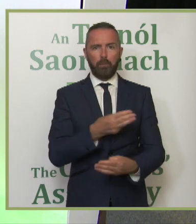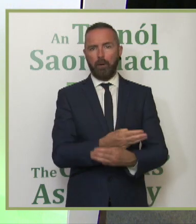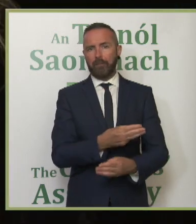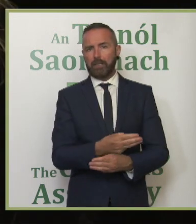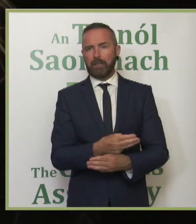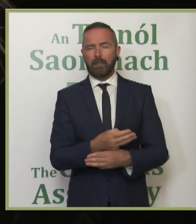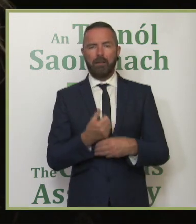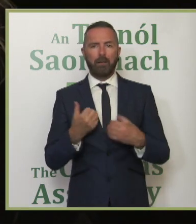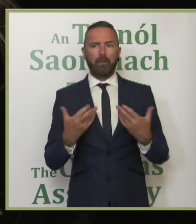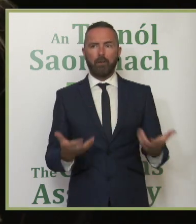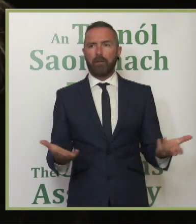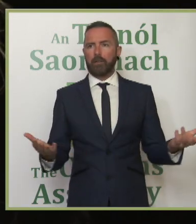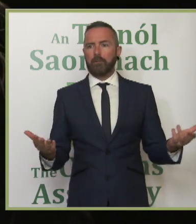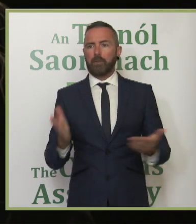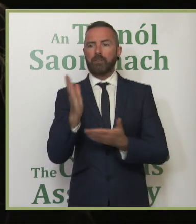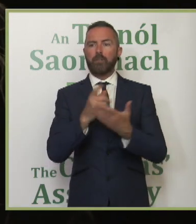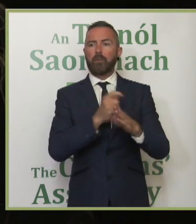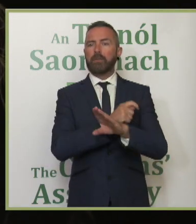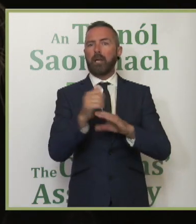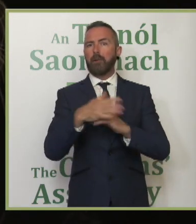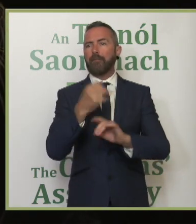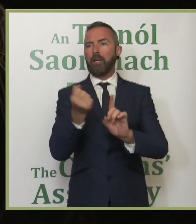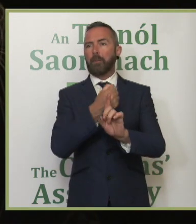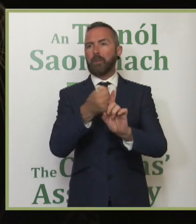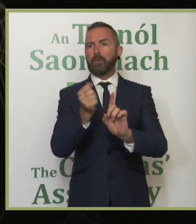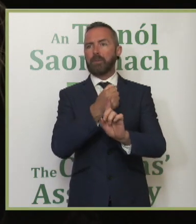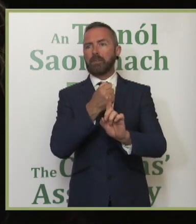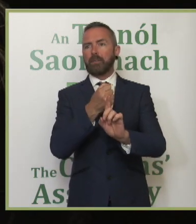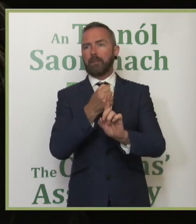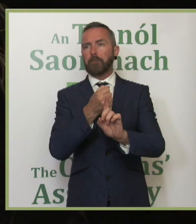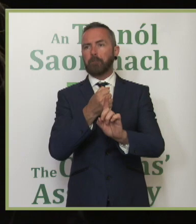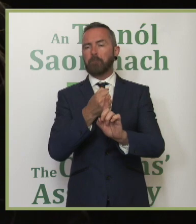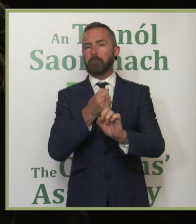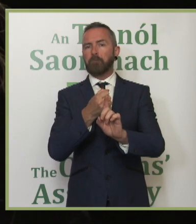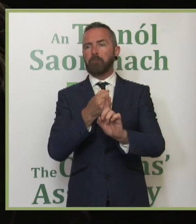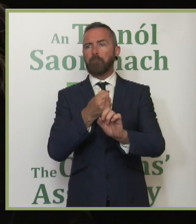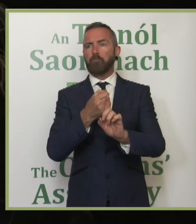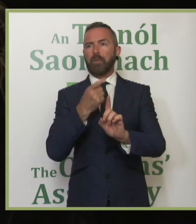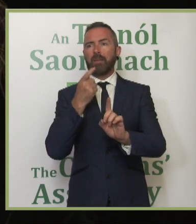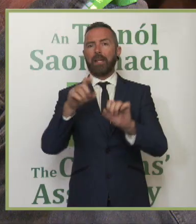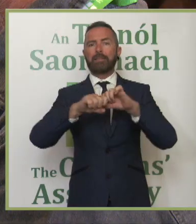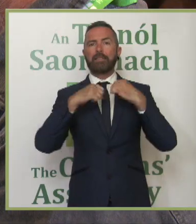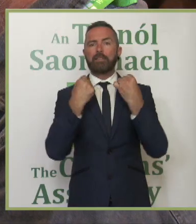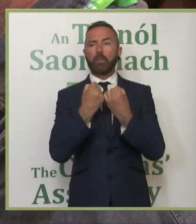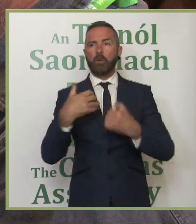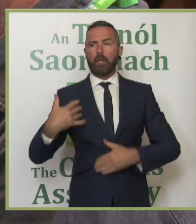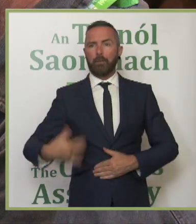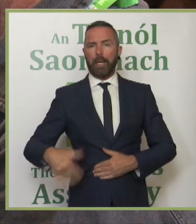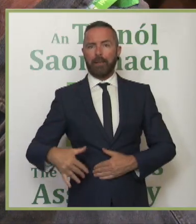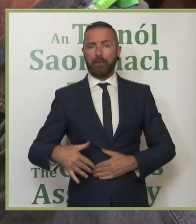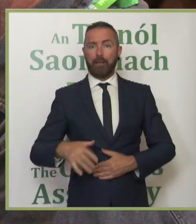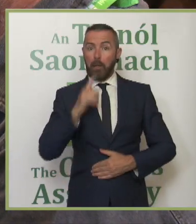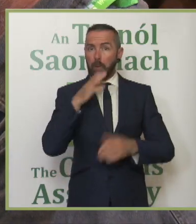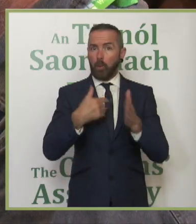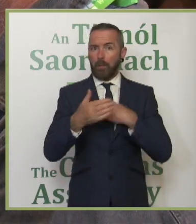poverty, some kind of form of abuse, that's, you know, a social pain. A physical pain can be a